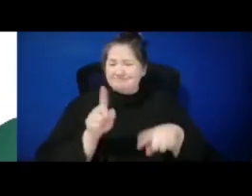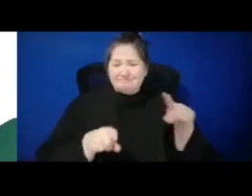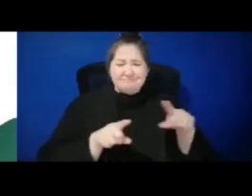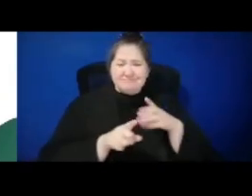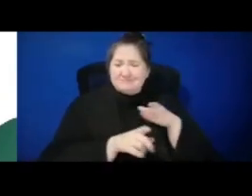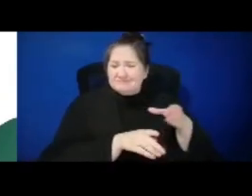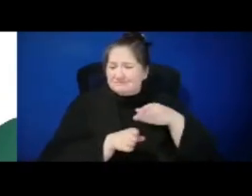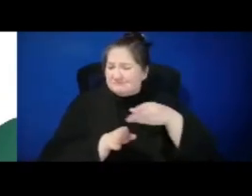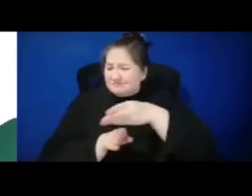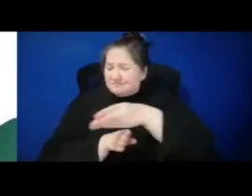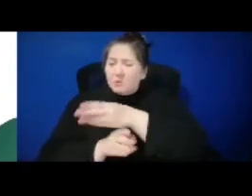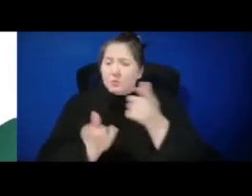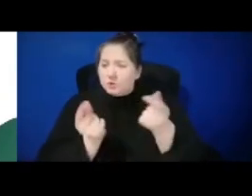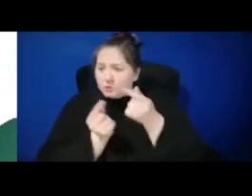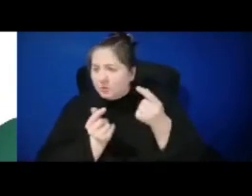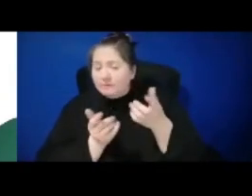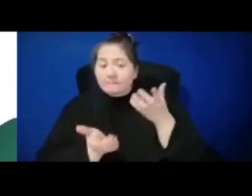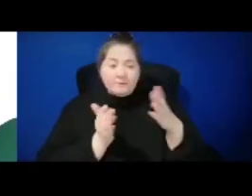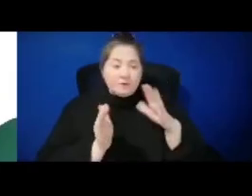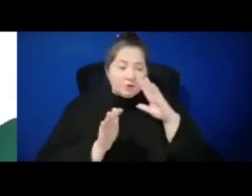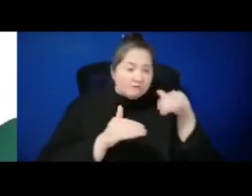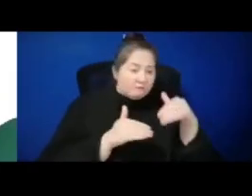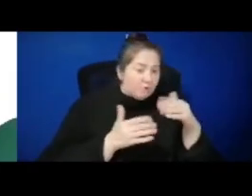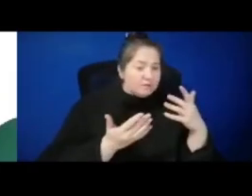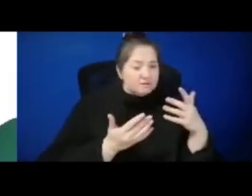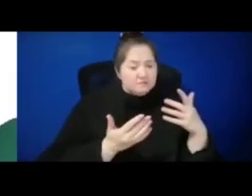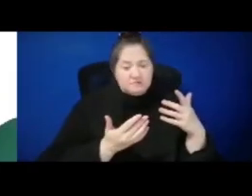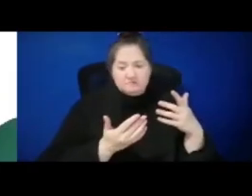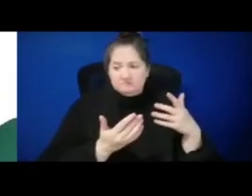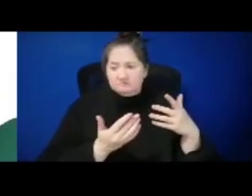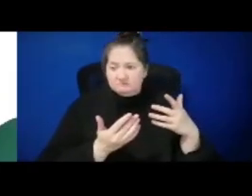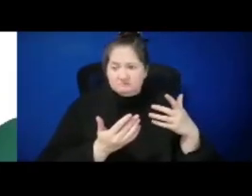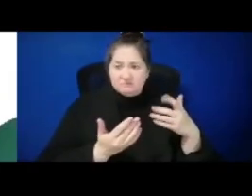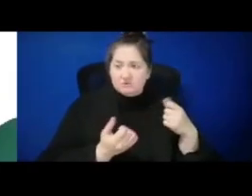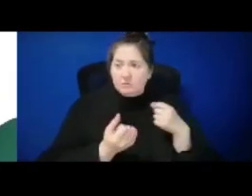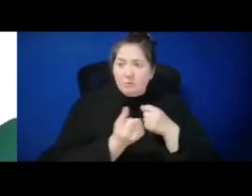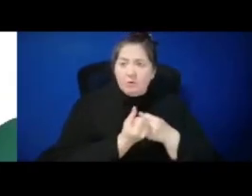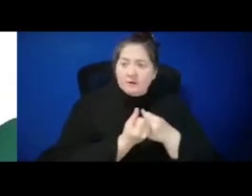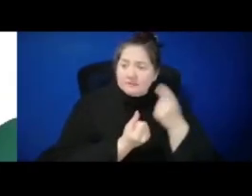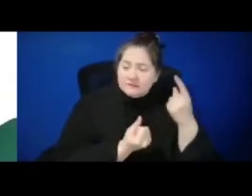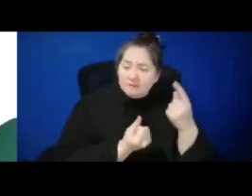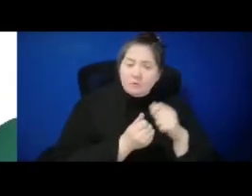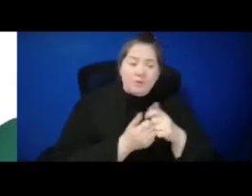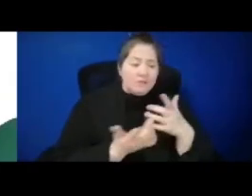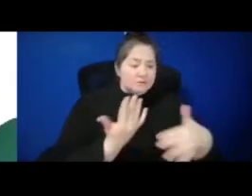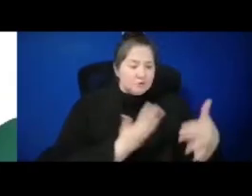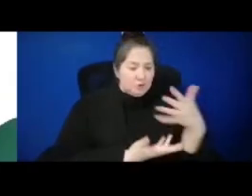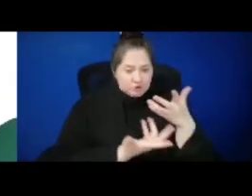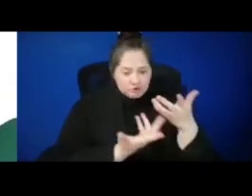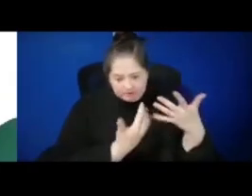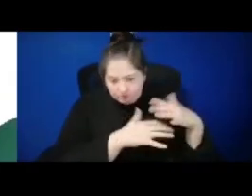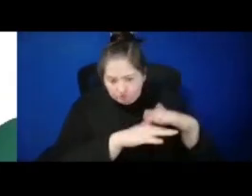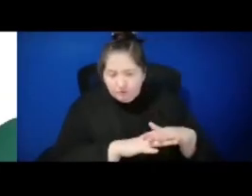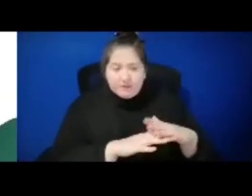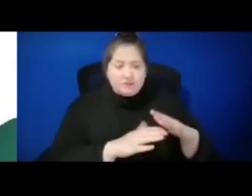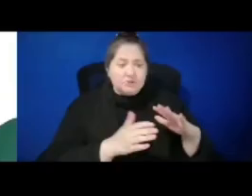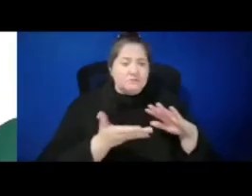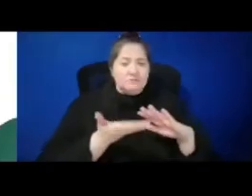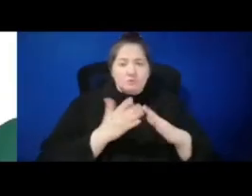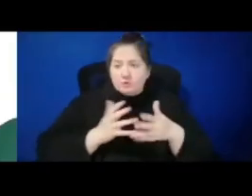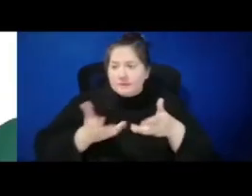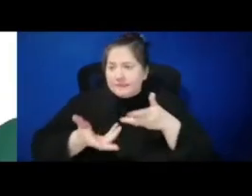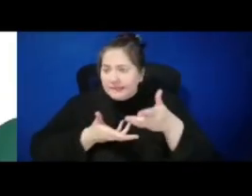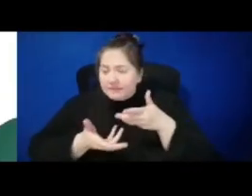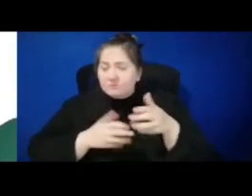profession in which you may be focused on tasks ranging from supporting someone around social integration and community